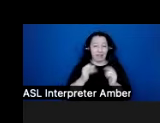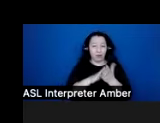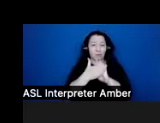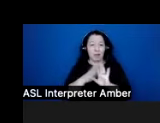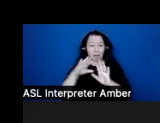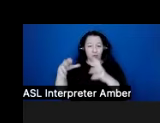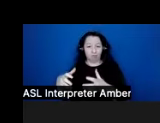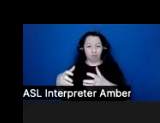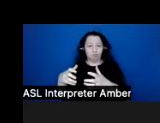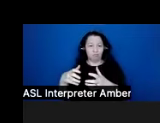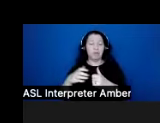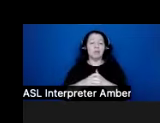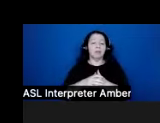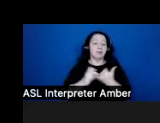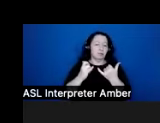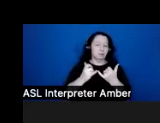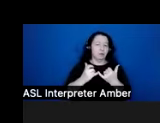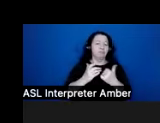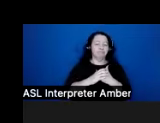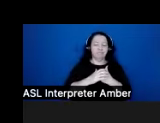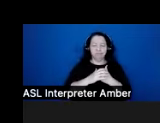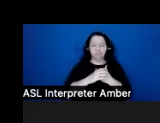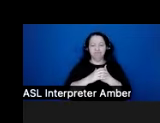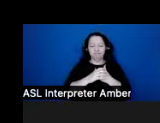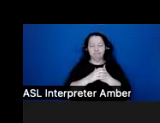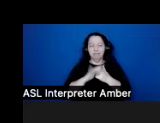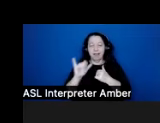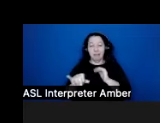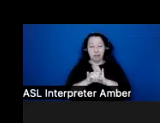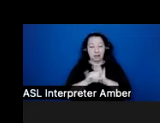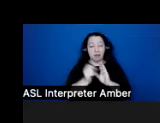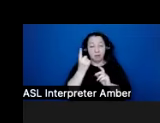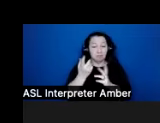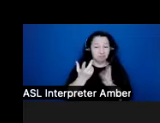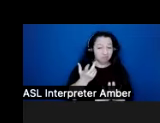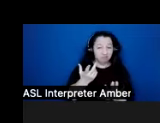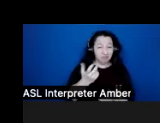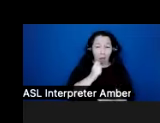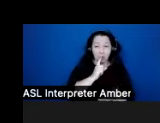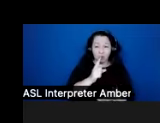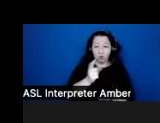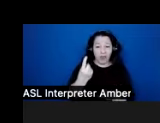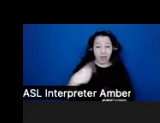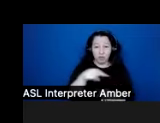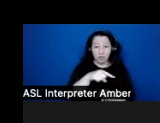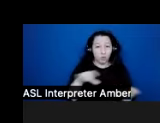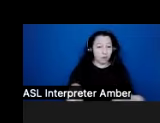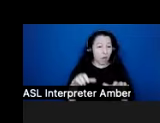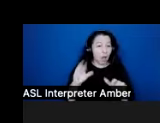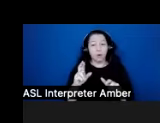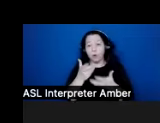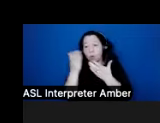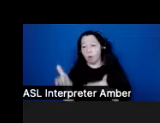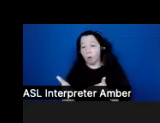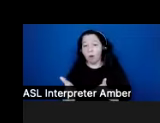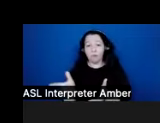identity. So I don't know if anyone here has done or offers talking circles currently, but they have a time, a